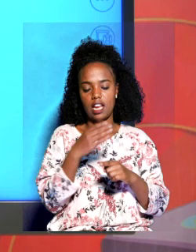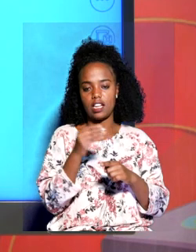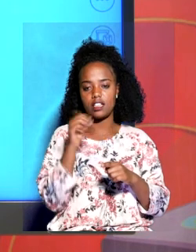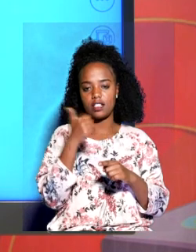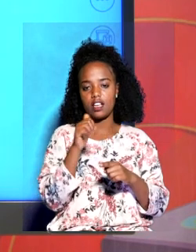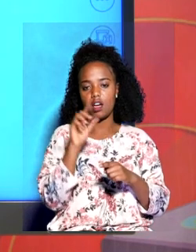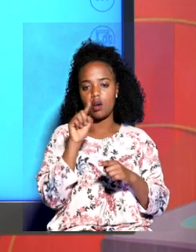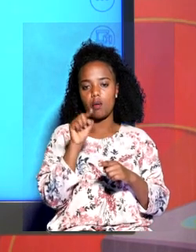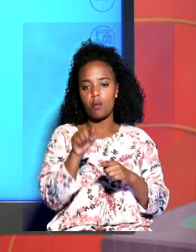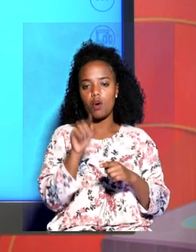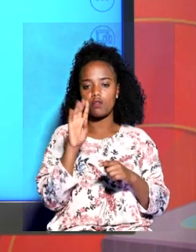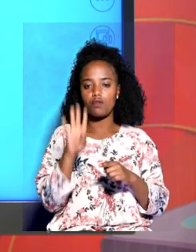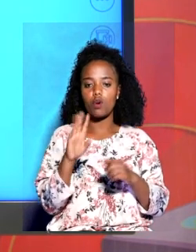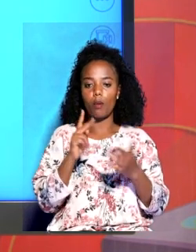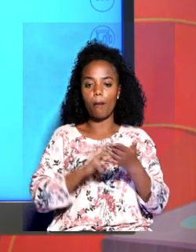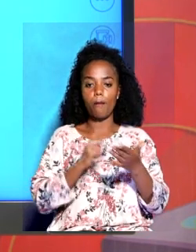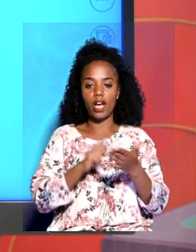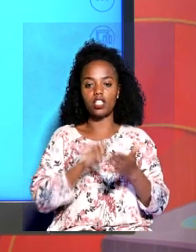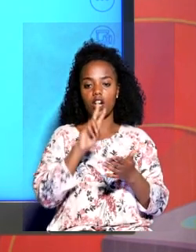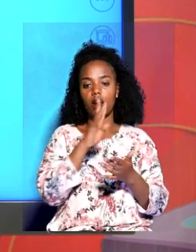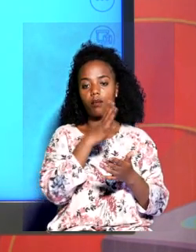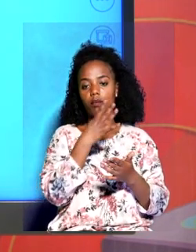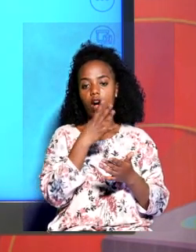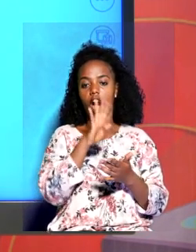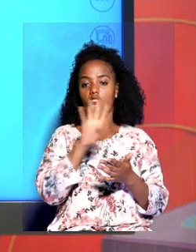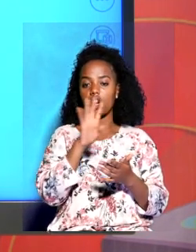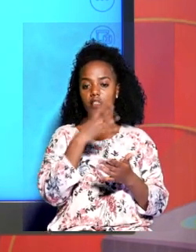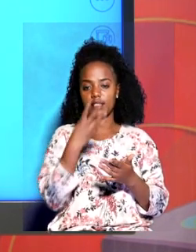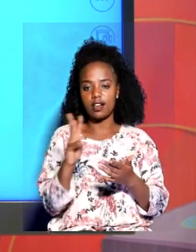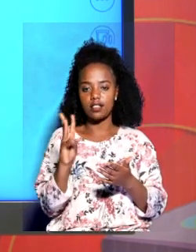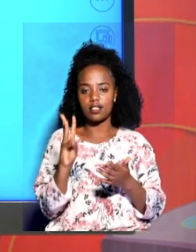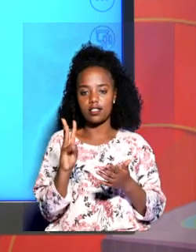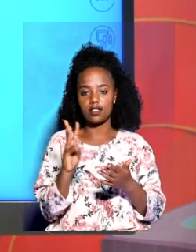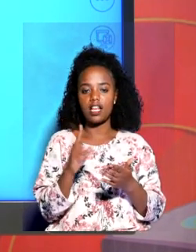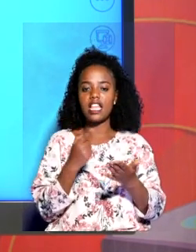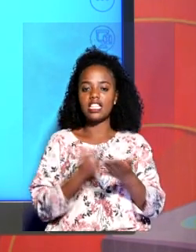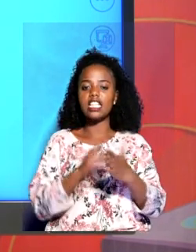page 416 and 402 respectively.